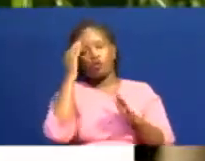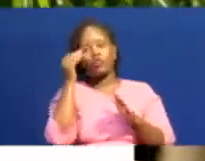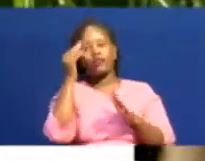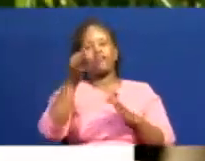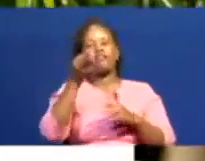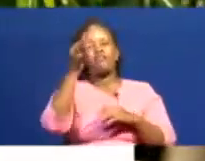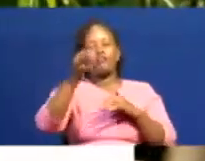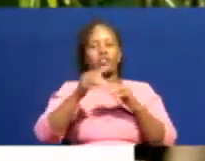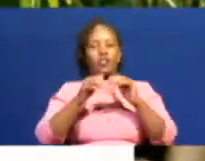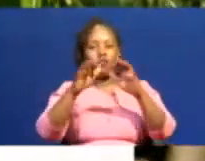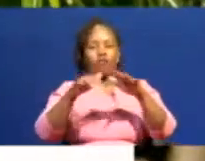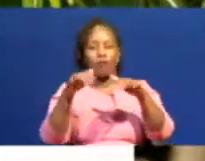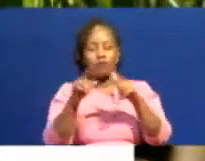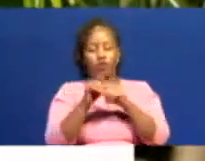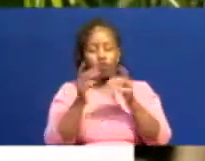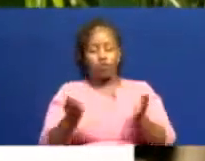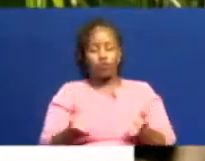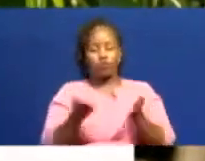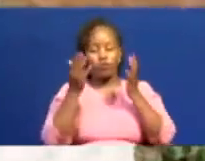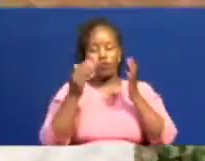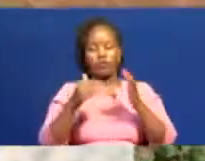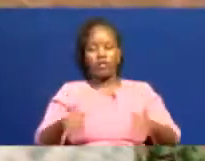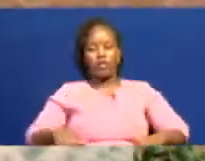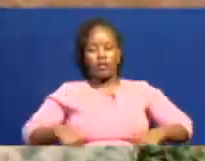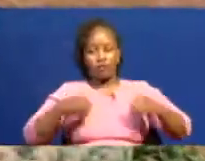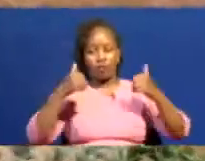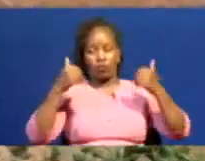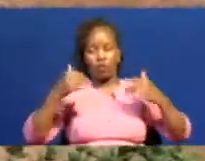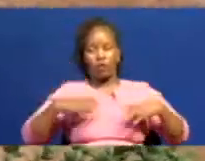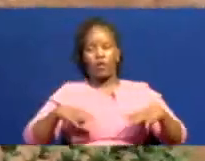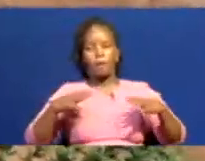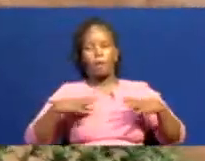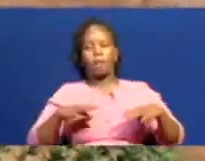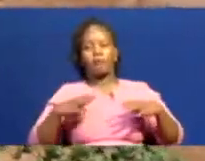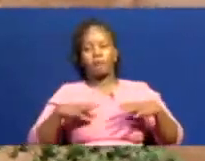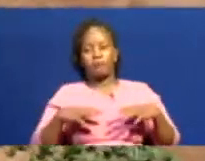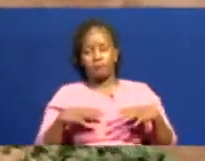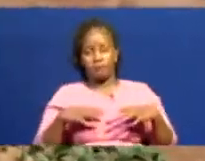enhancing the livelihoods of farmers. Trevor Nyendo for Prime Edition.